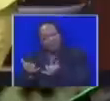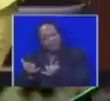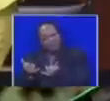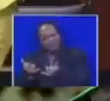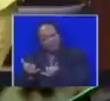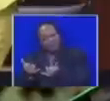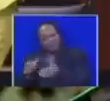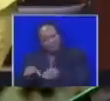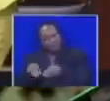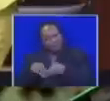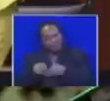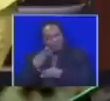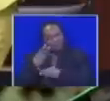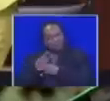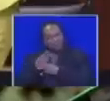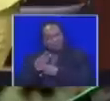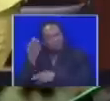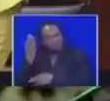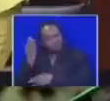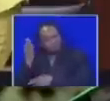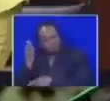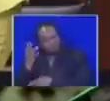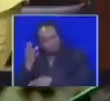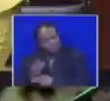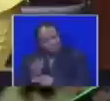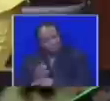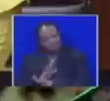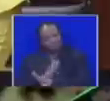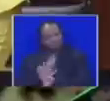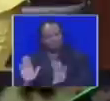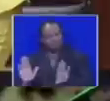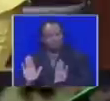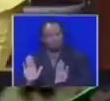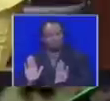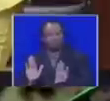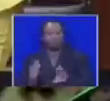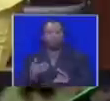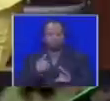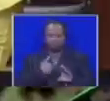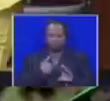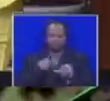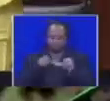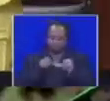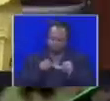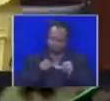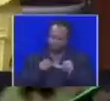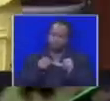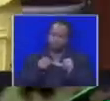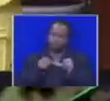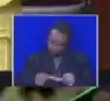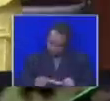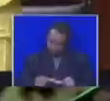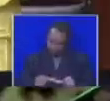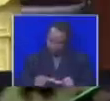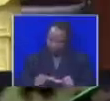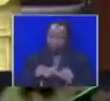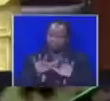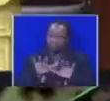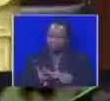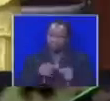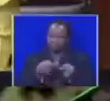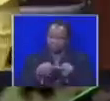make another speech this afternoon. I am now proceeding with the business of this House.